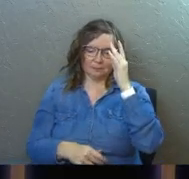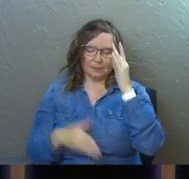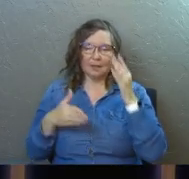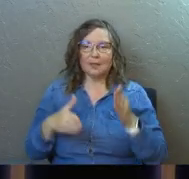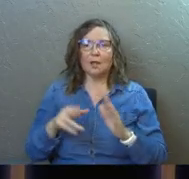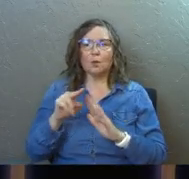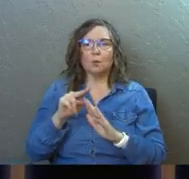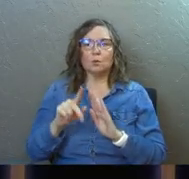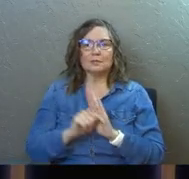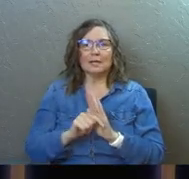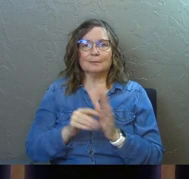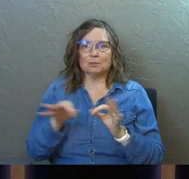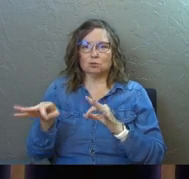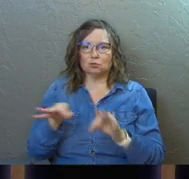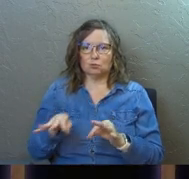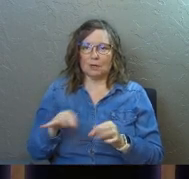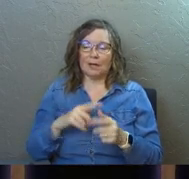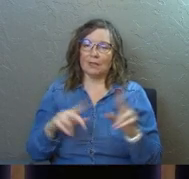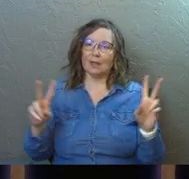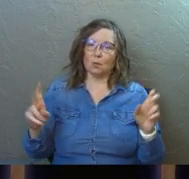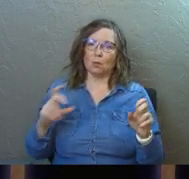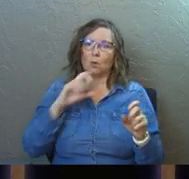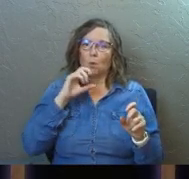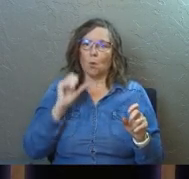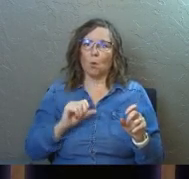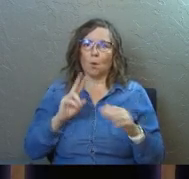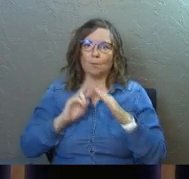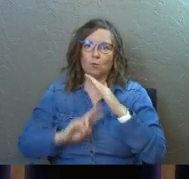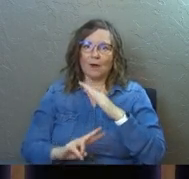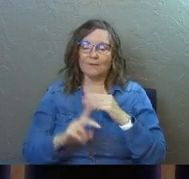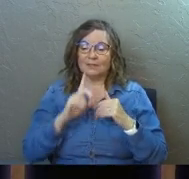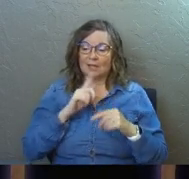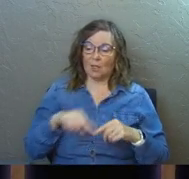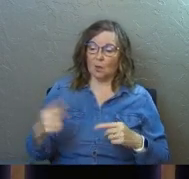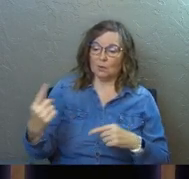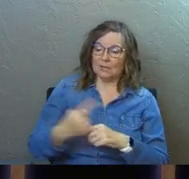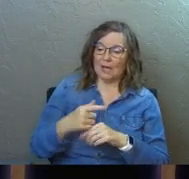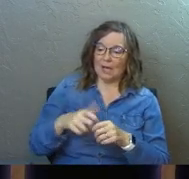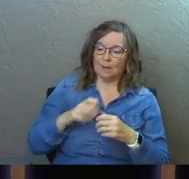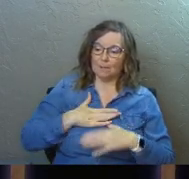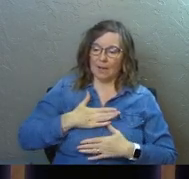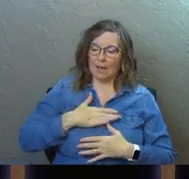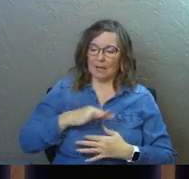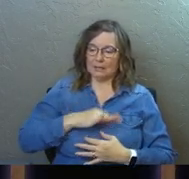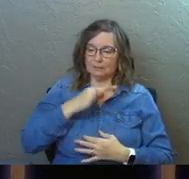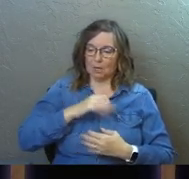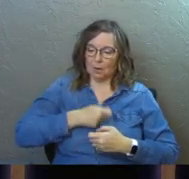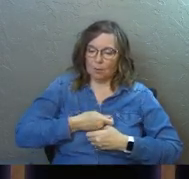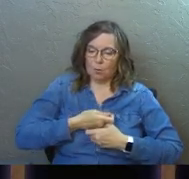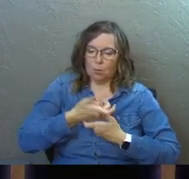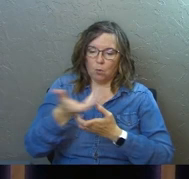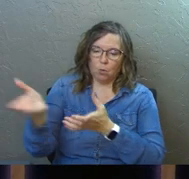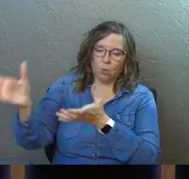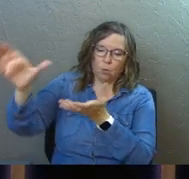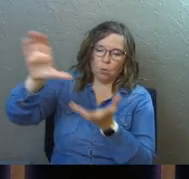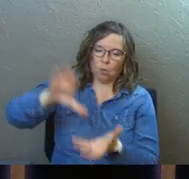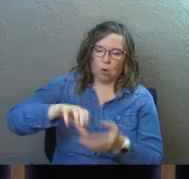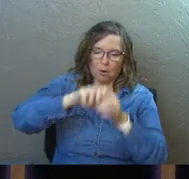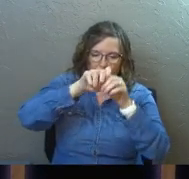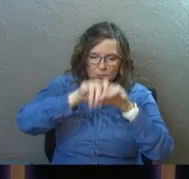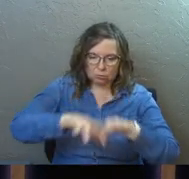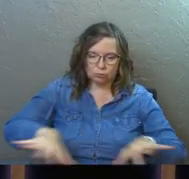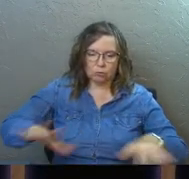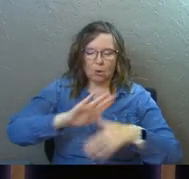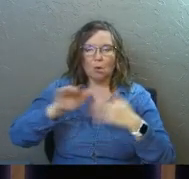New Testament describes it. And then they quoted this old prophet who said, in those days, I will pour out my Spirit on all flesh.